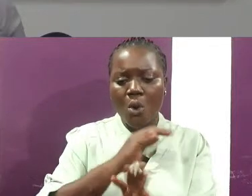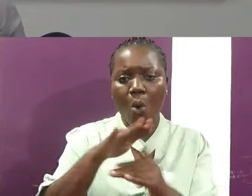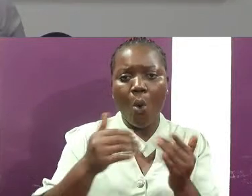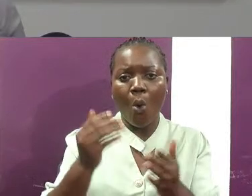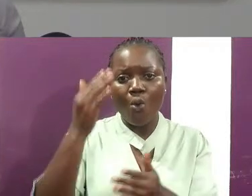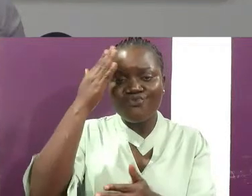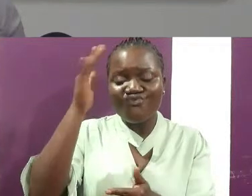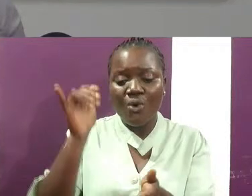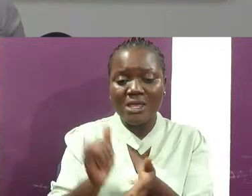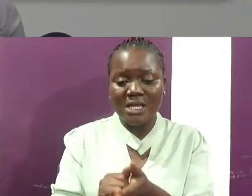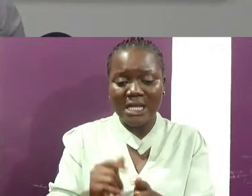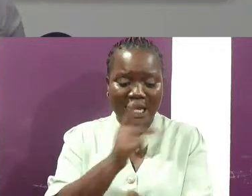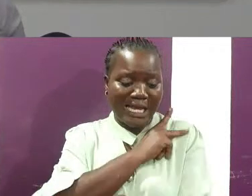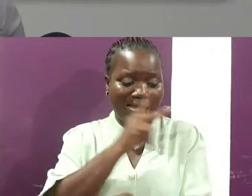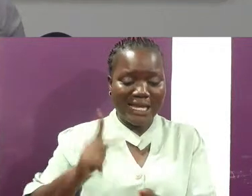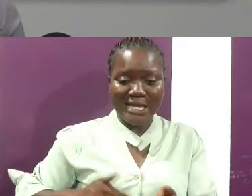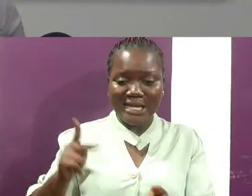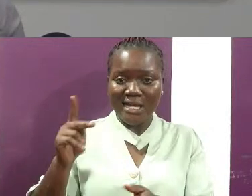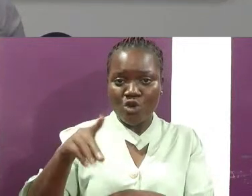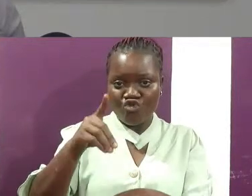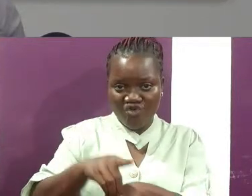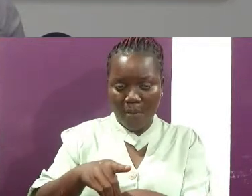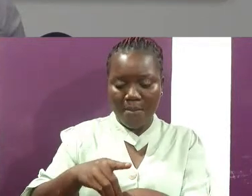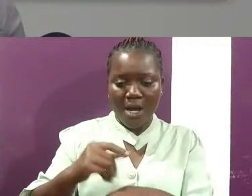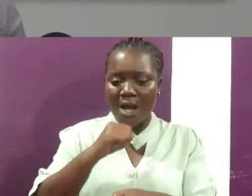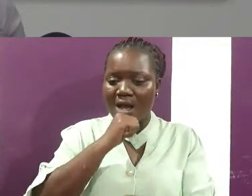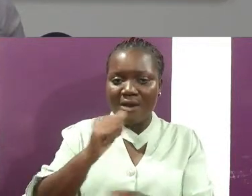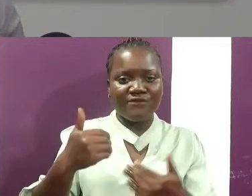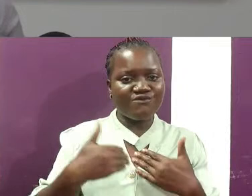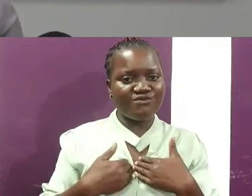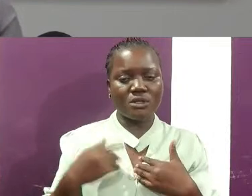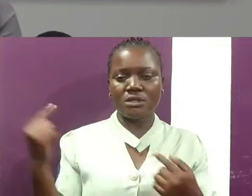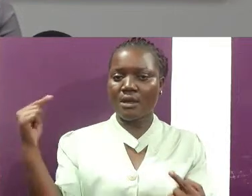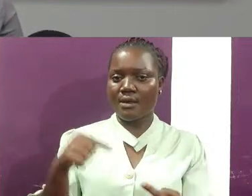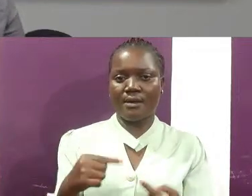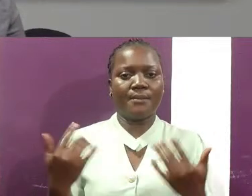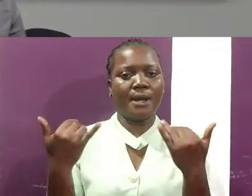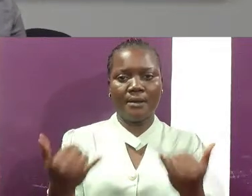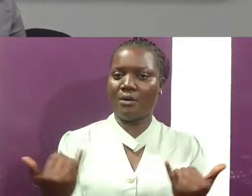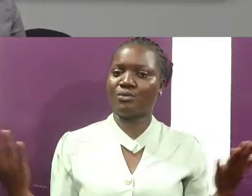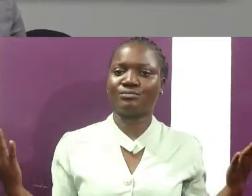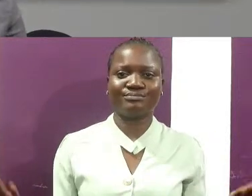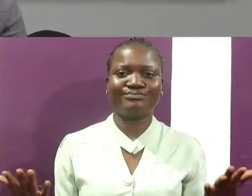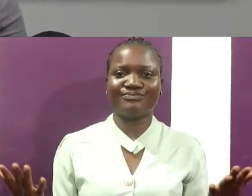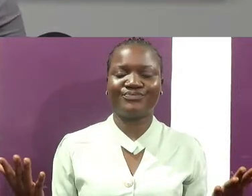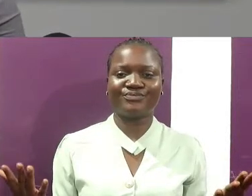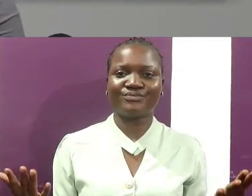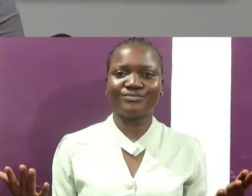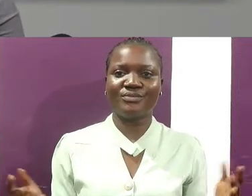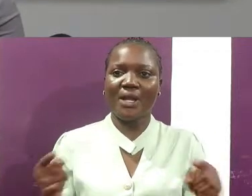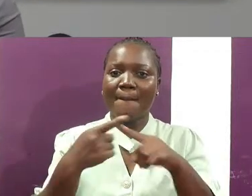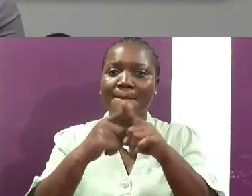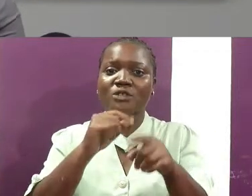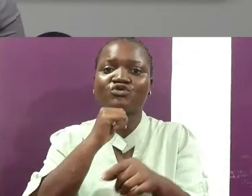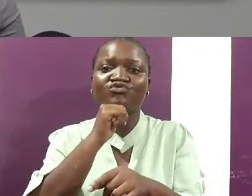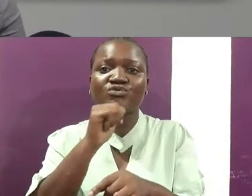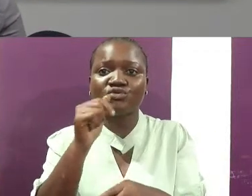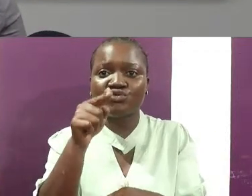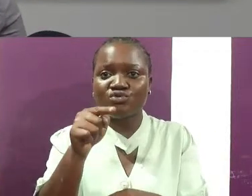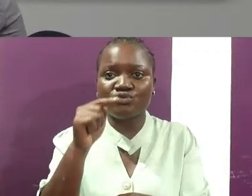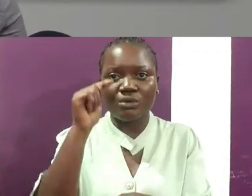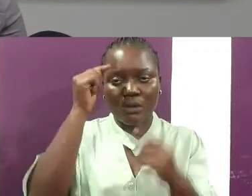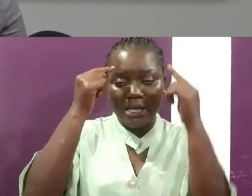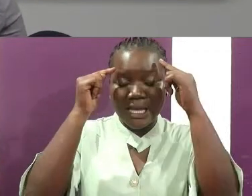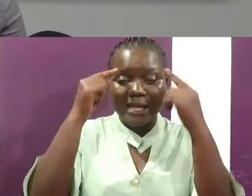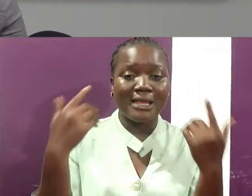not yet come. Oh, you think it has come already? It's come. The kingdom was established. But go to the denomination. They all think absolutely. That the kingdom is